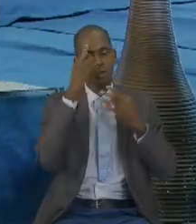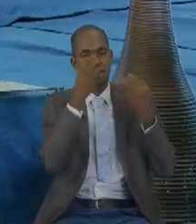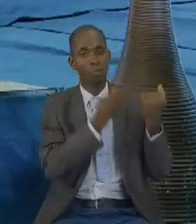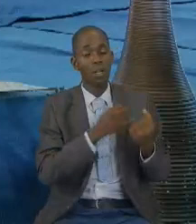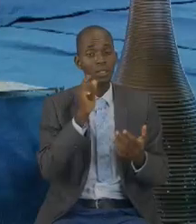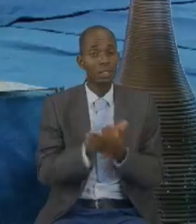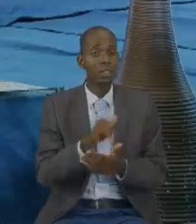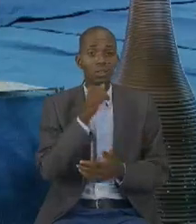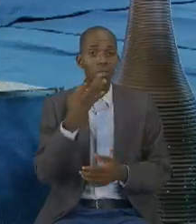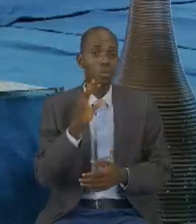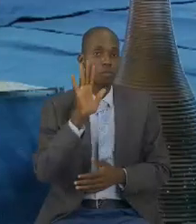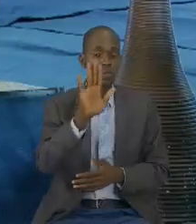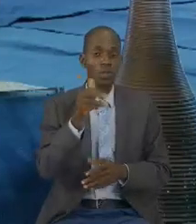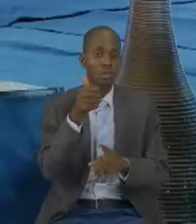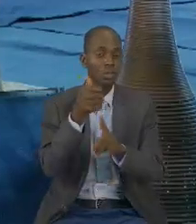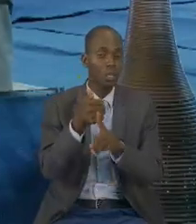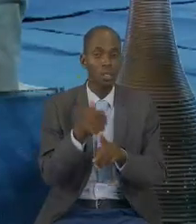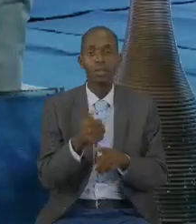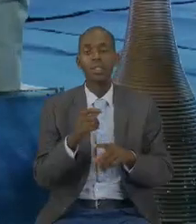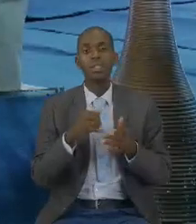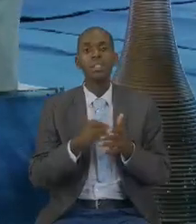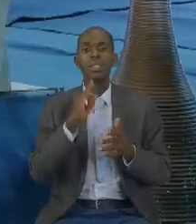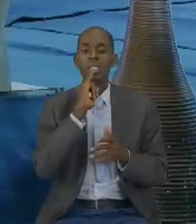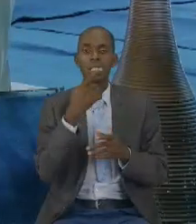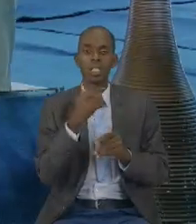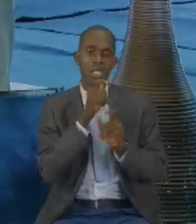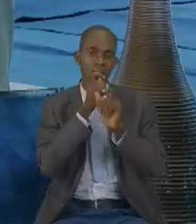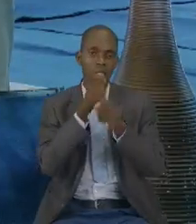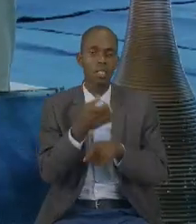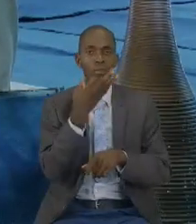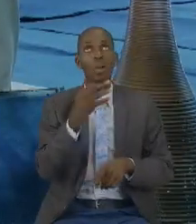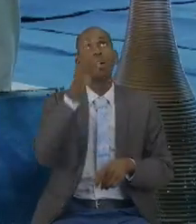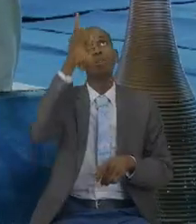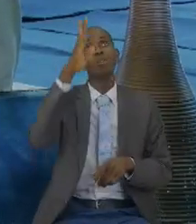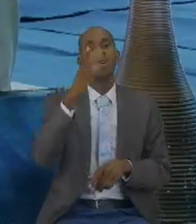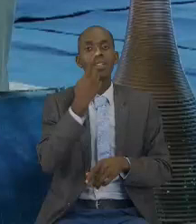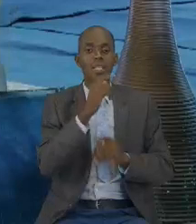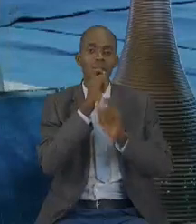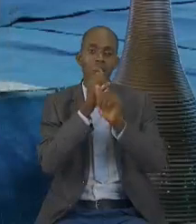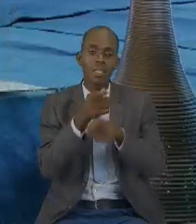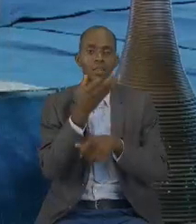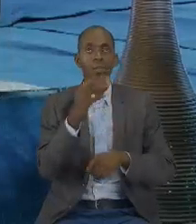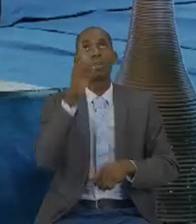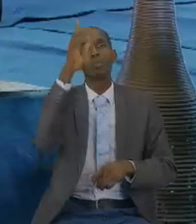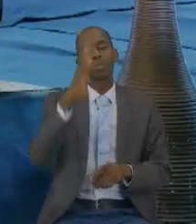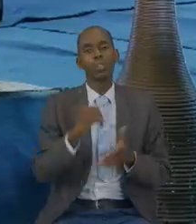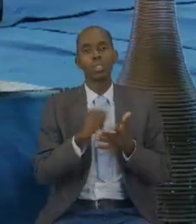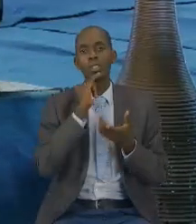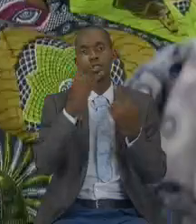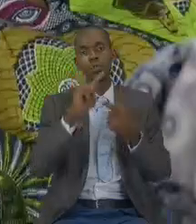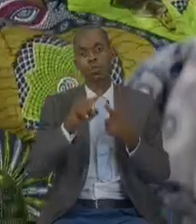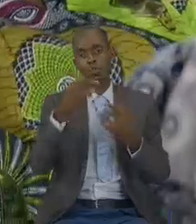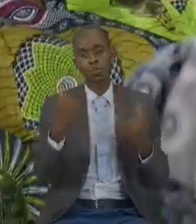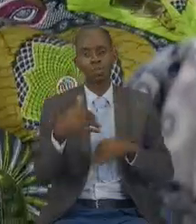that not of yourselves, it is the gift of God. The gift of God is coming to you